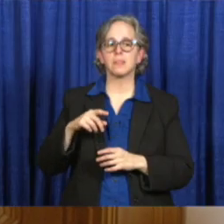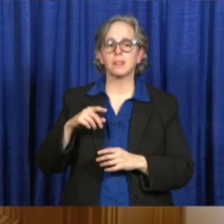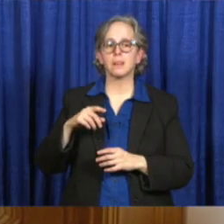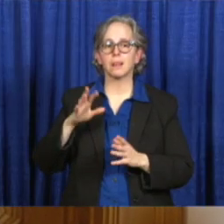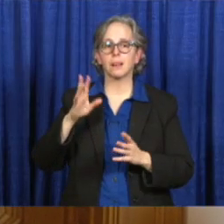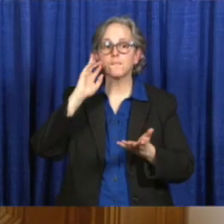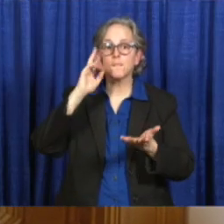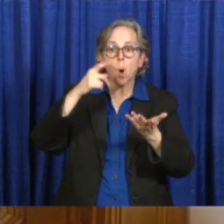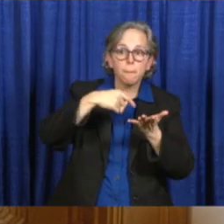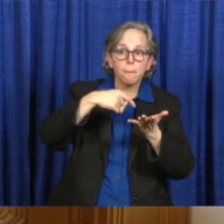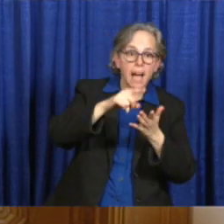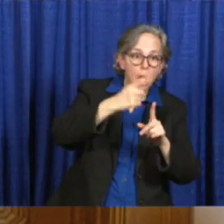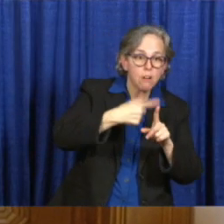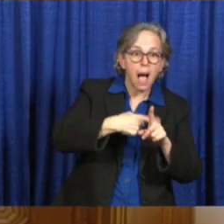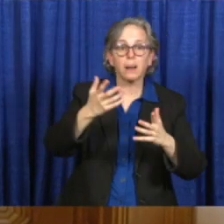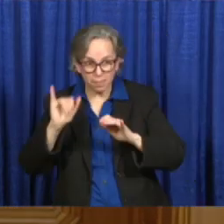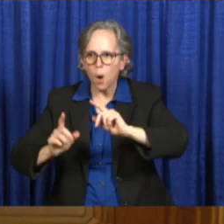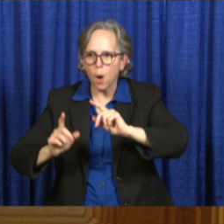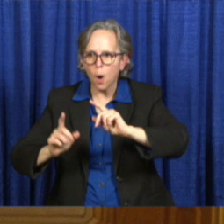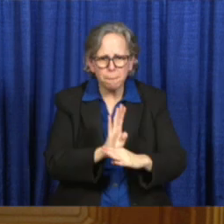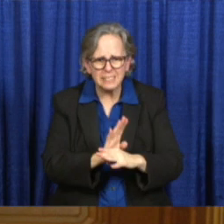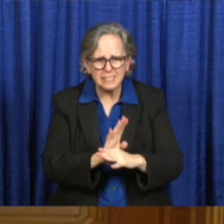and the